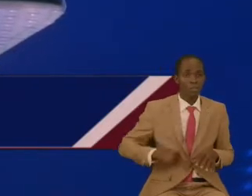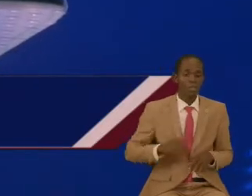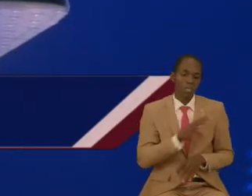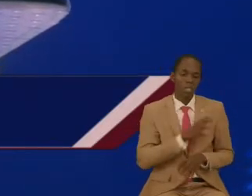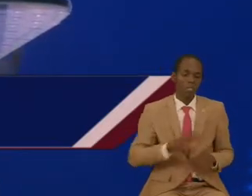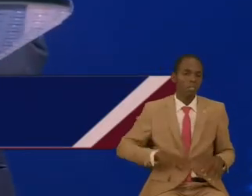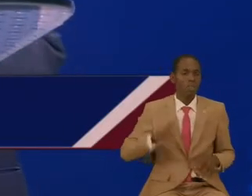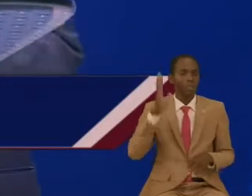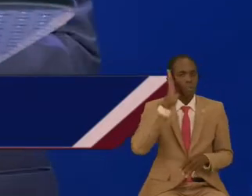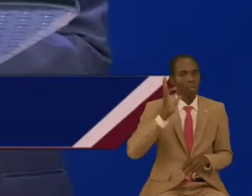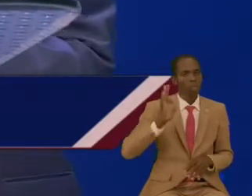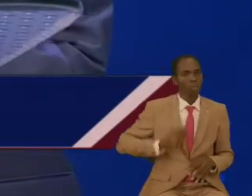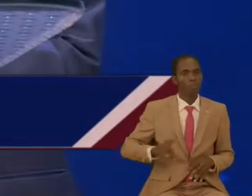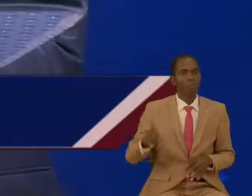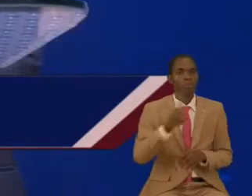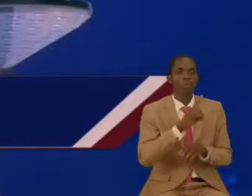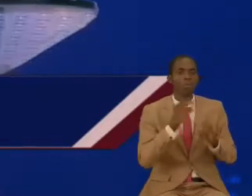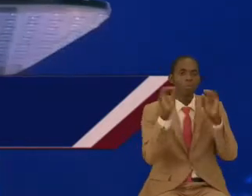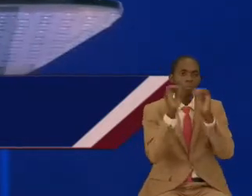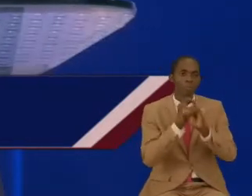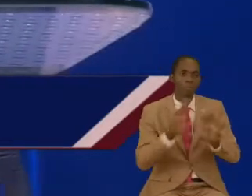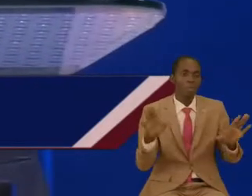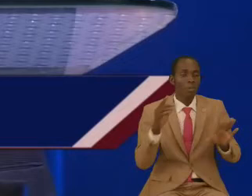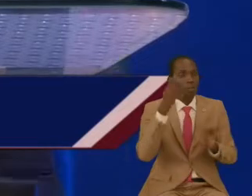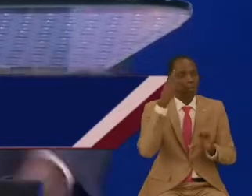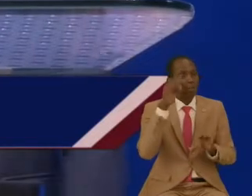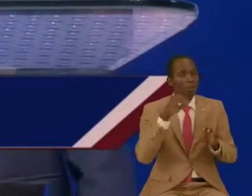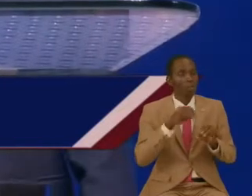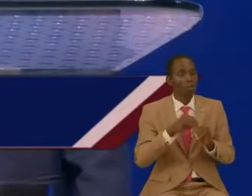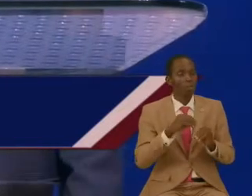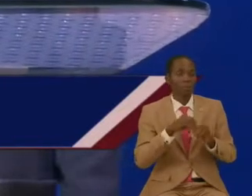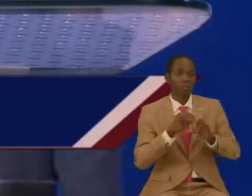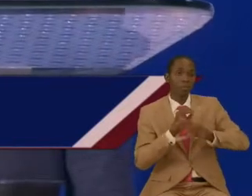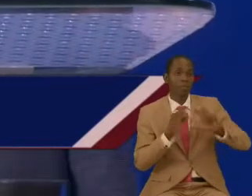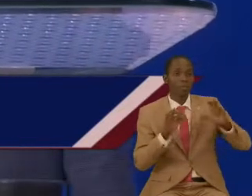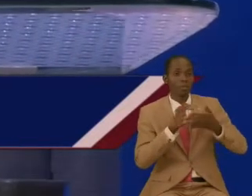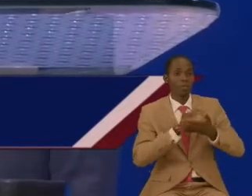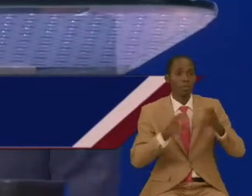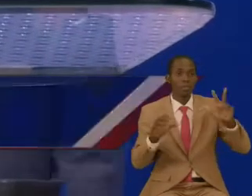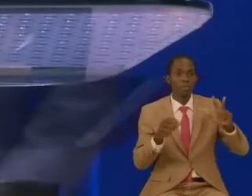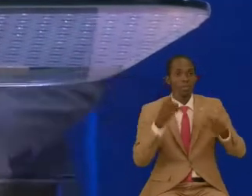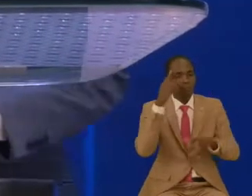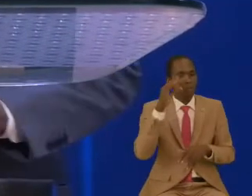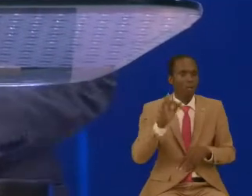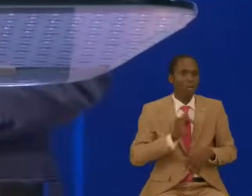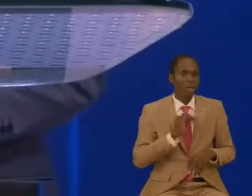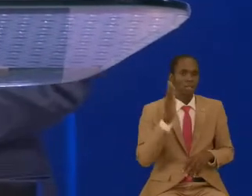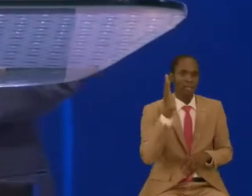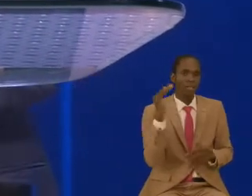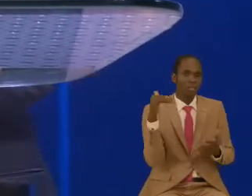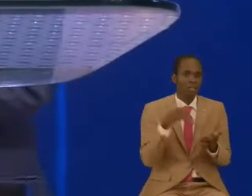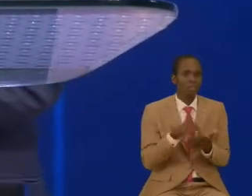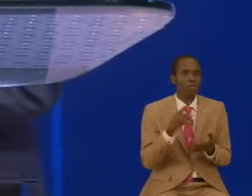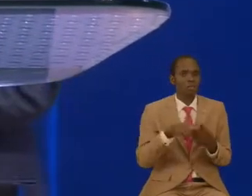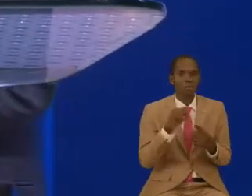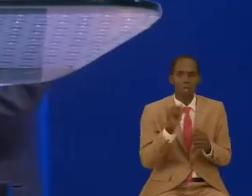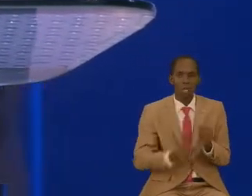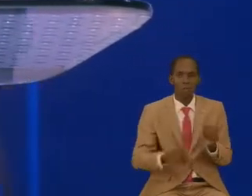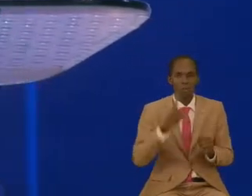Look at verse 3. In verse 3 it says, for I testify again to every man that